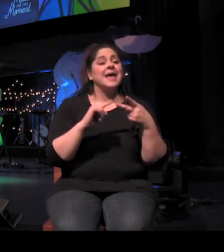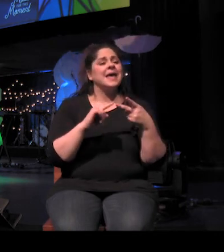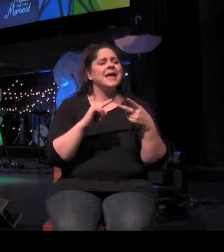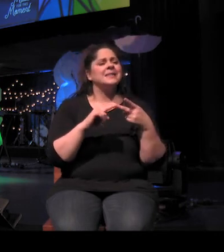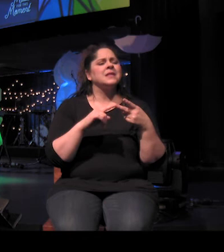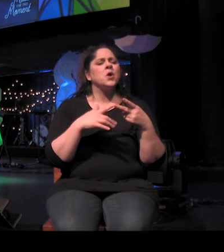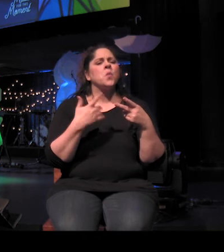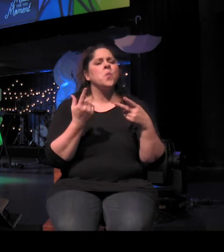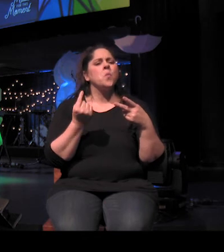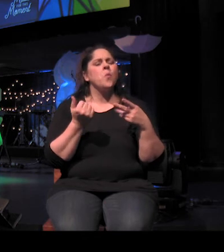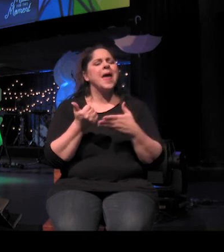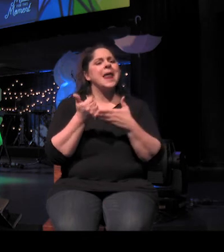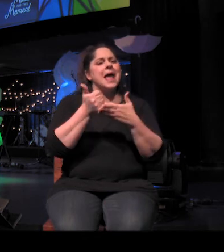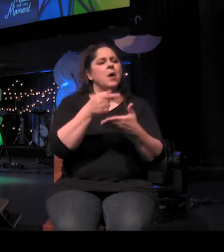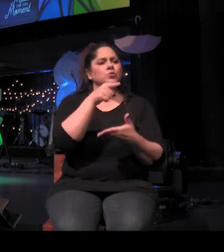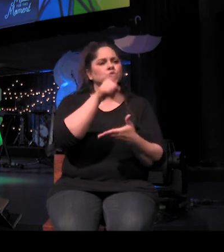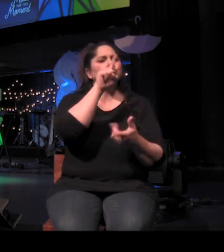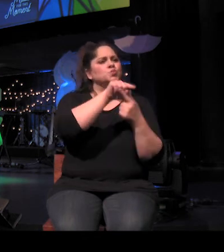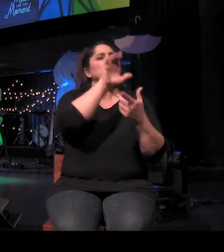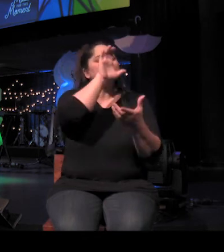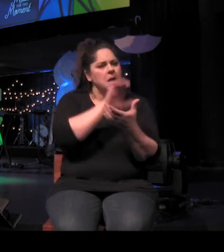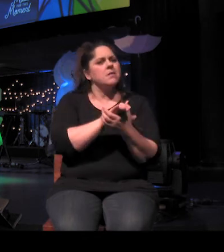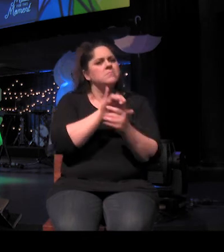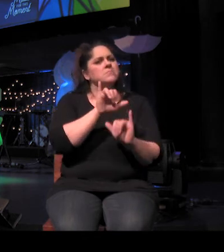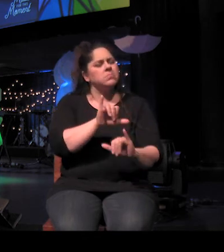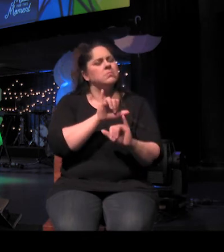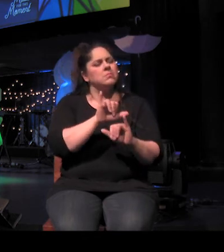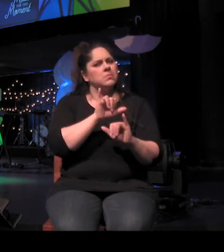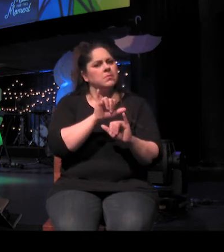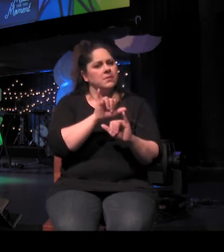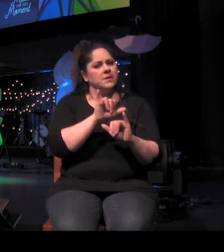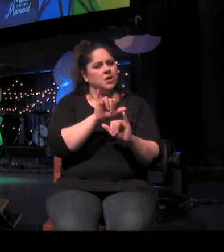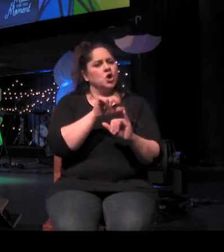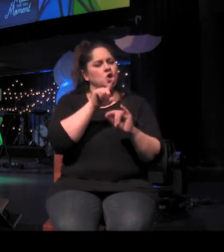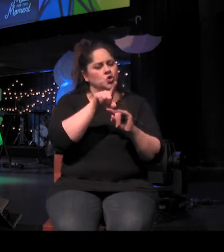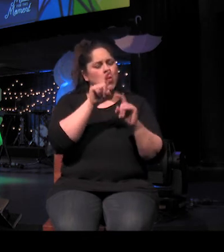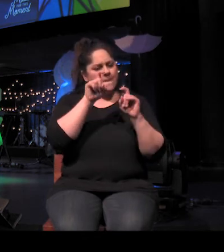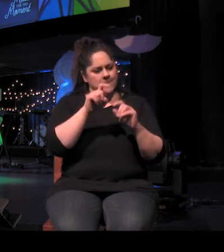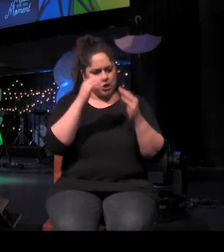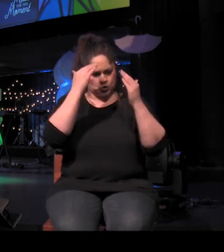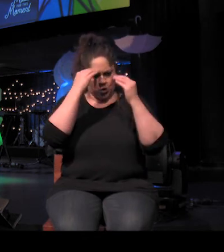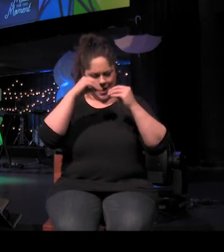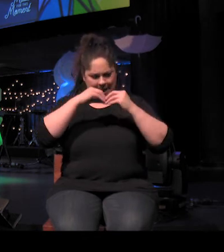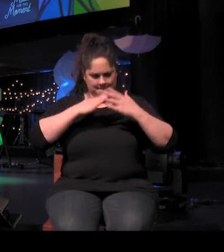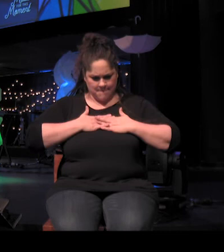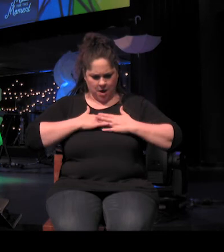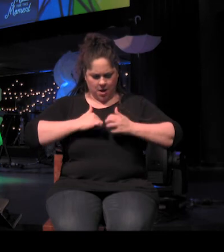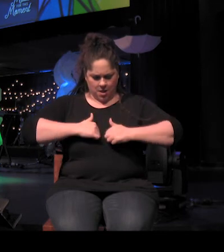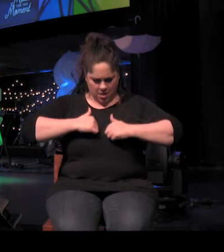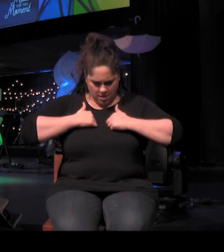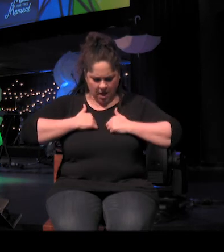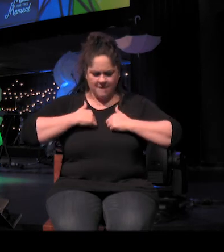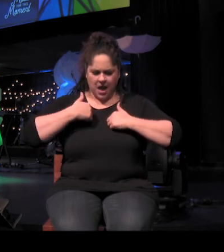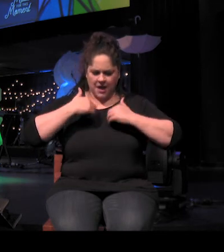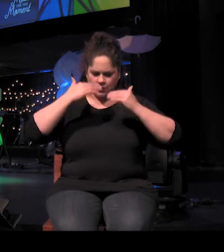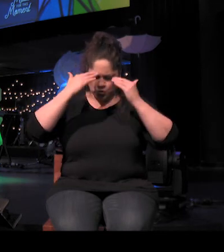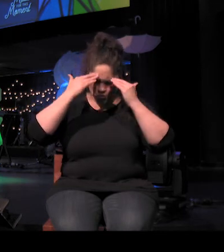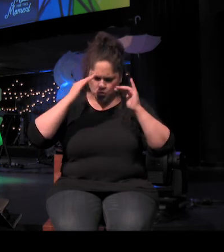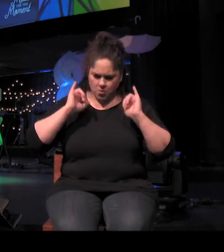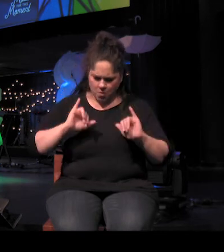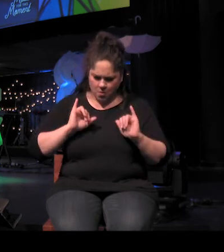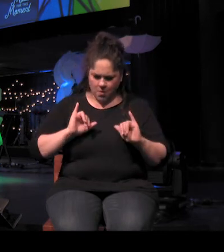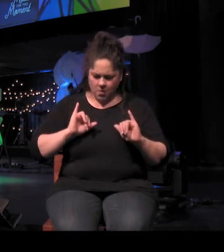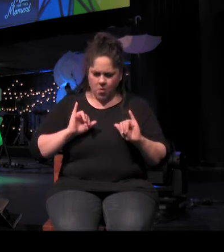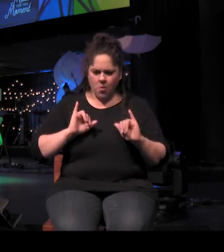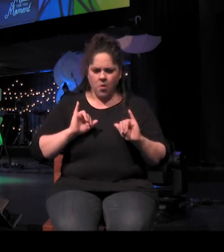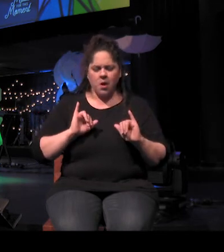believe that? That has to be settled in your life, because if this is not settled, what happens is there will